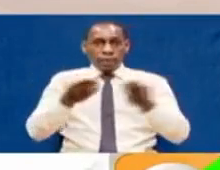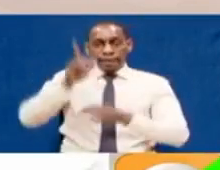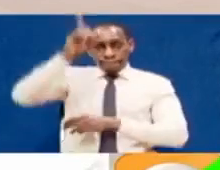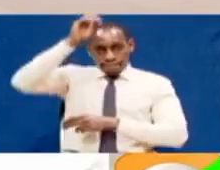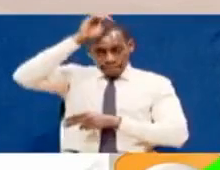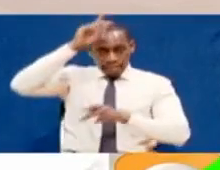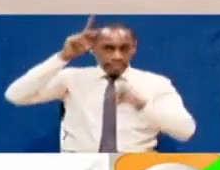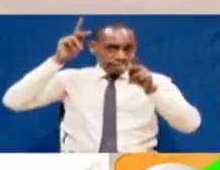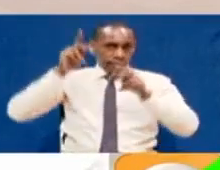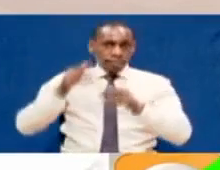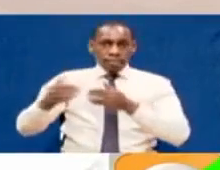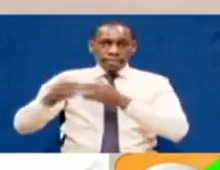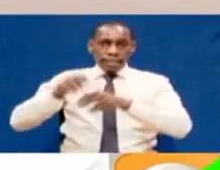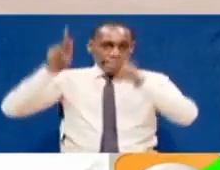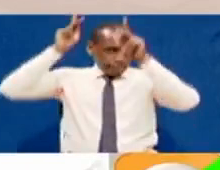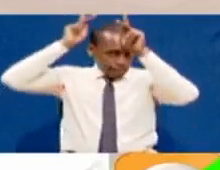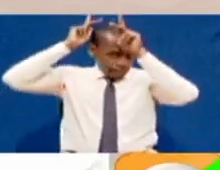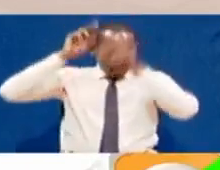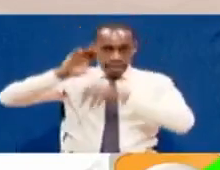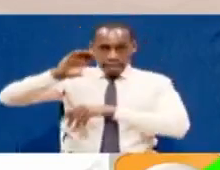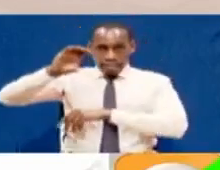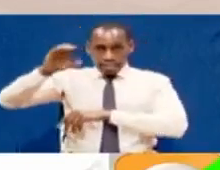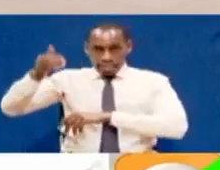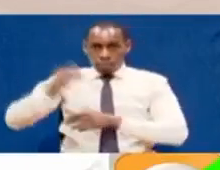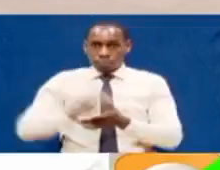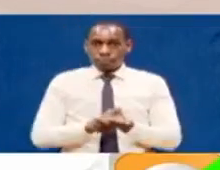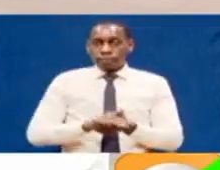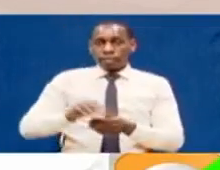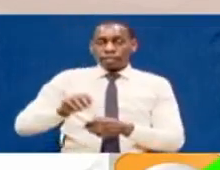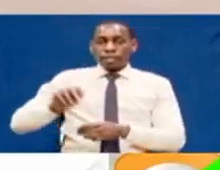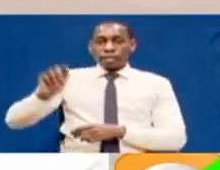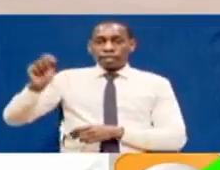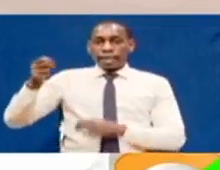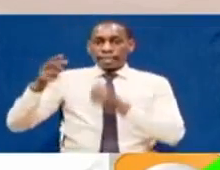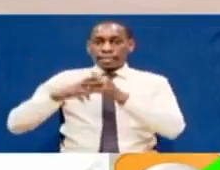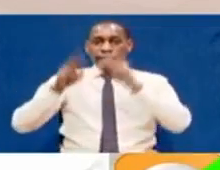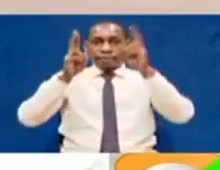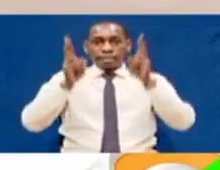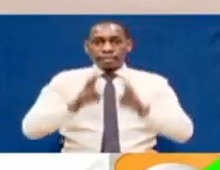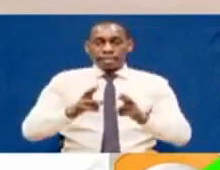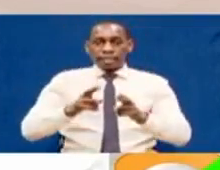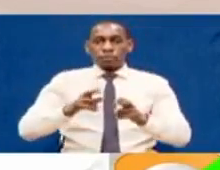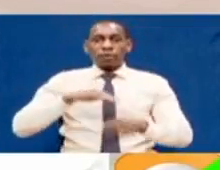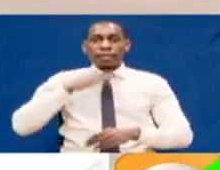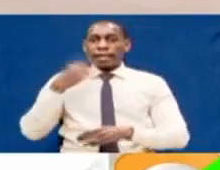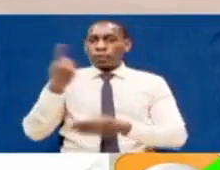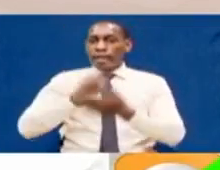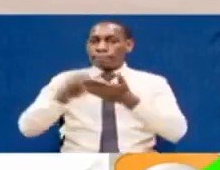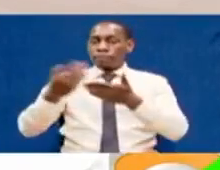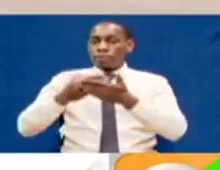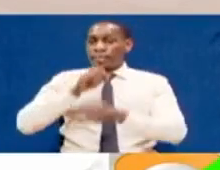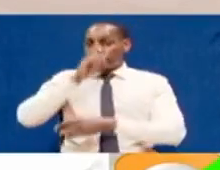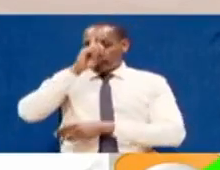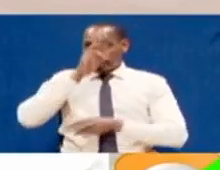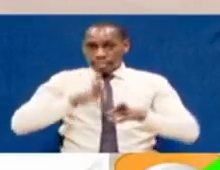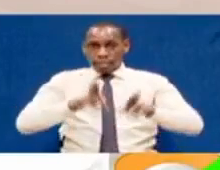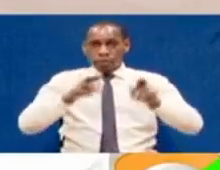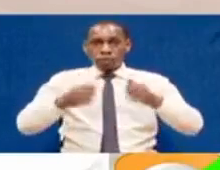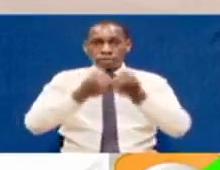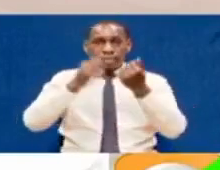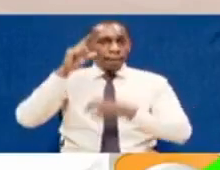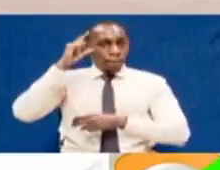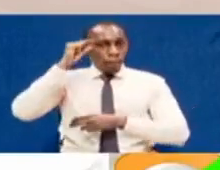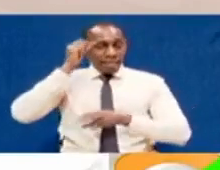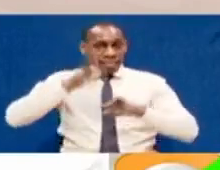village in Mukhonje near Kakamega town. The Kenya Sevens International died a week ago in a freak road accident